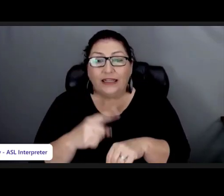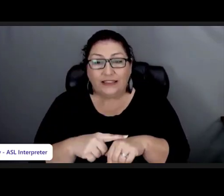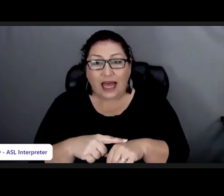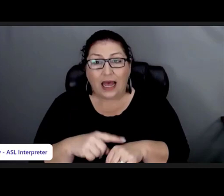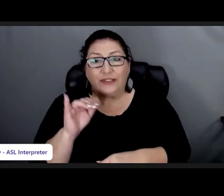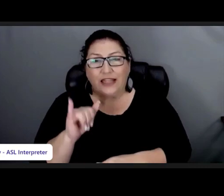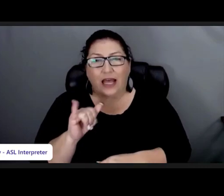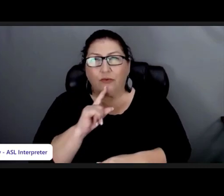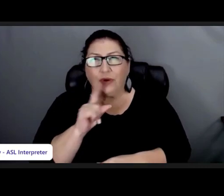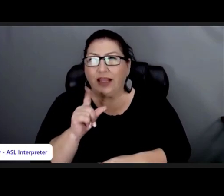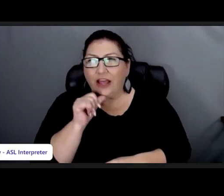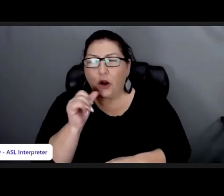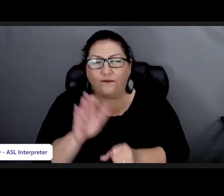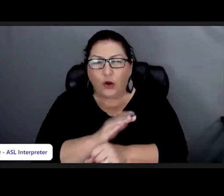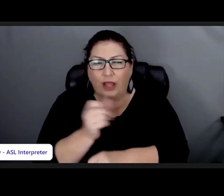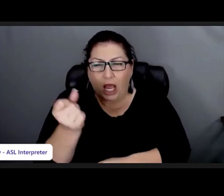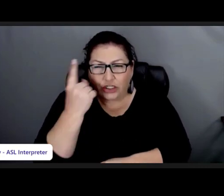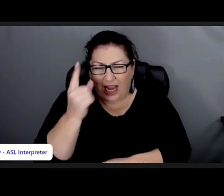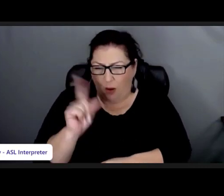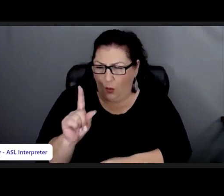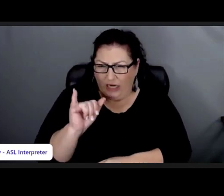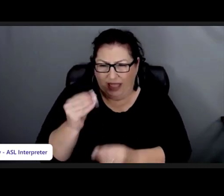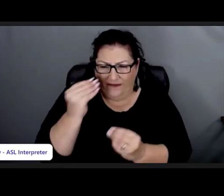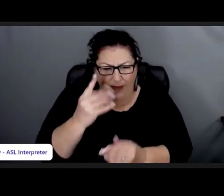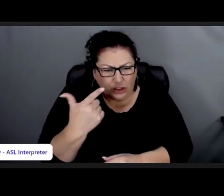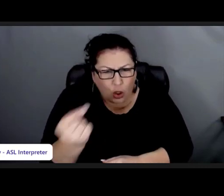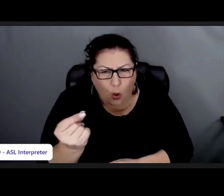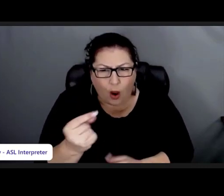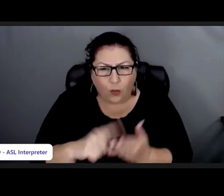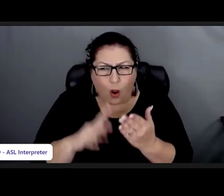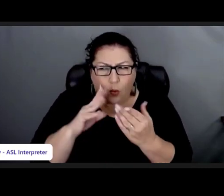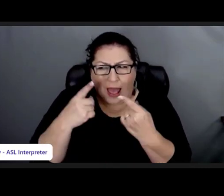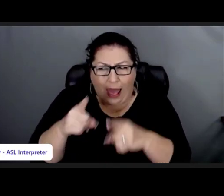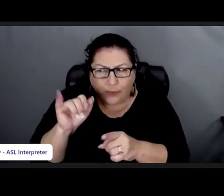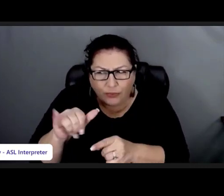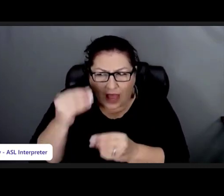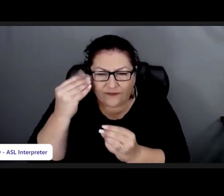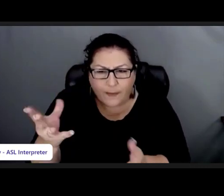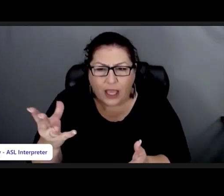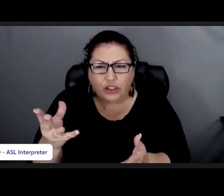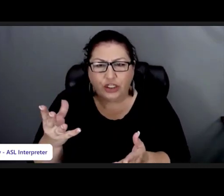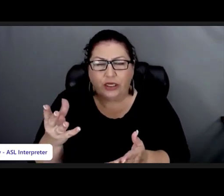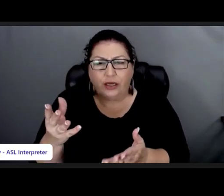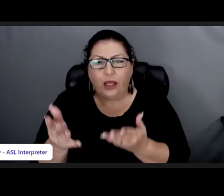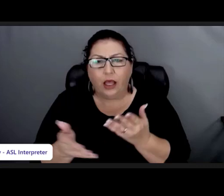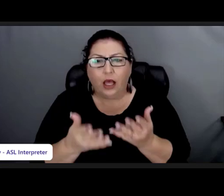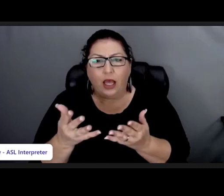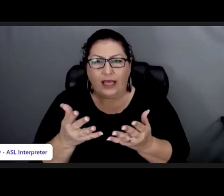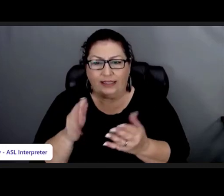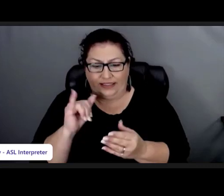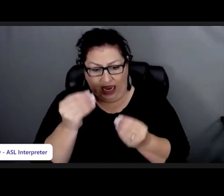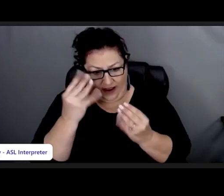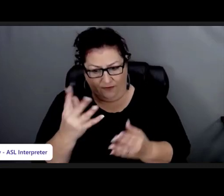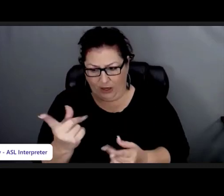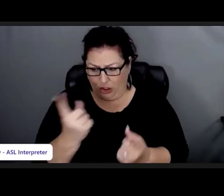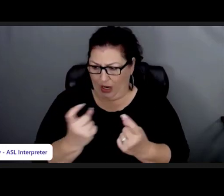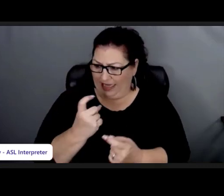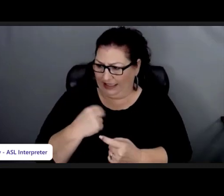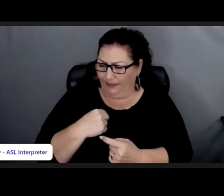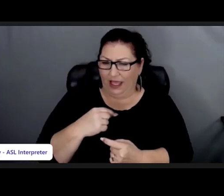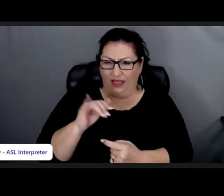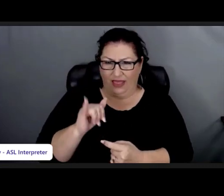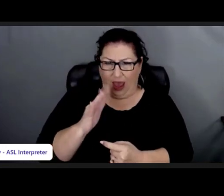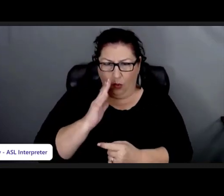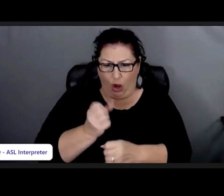fully understand, where's this information going? What's going to happen with this information? Is the information you're asking me that's causing me to